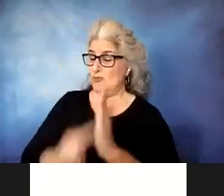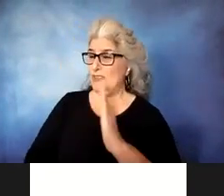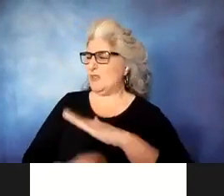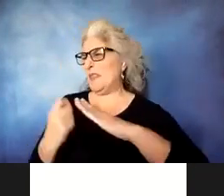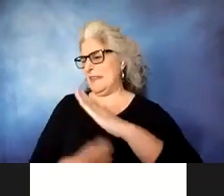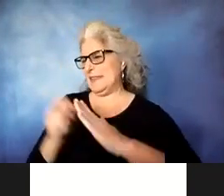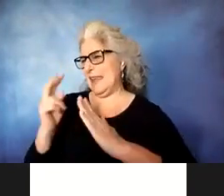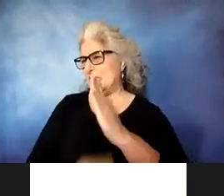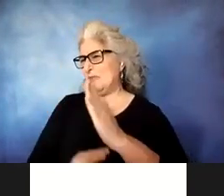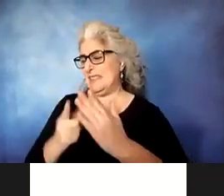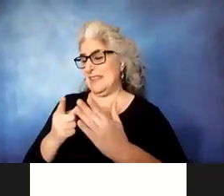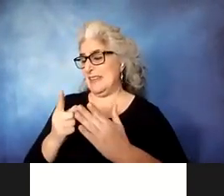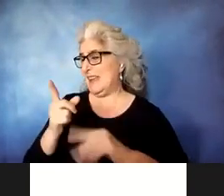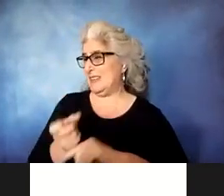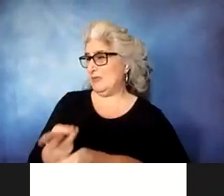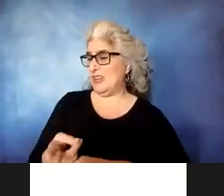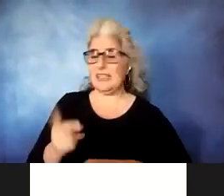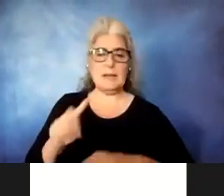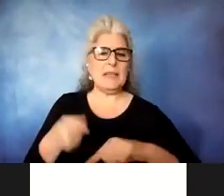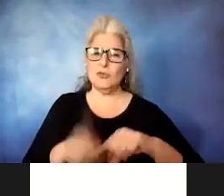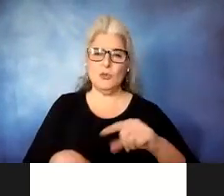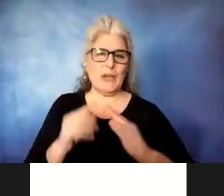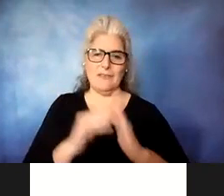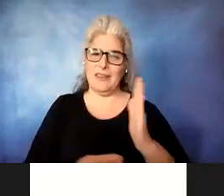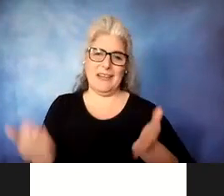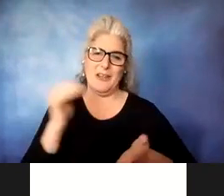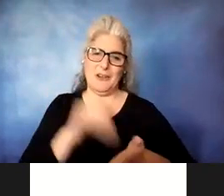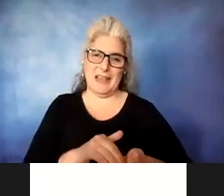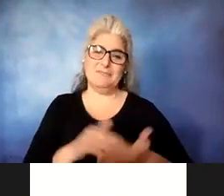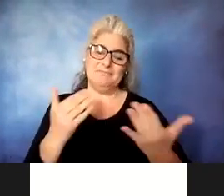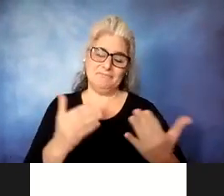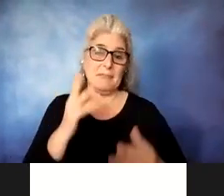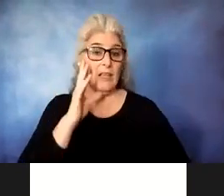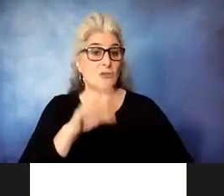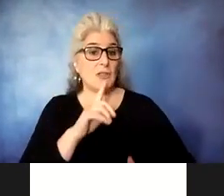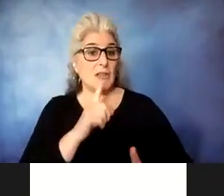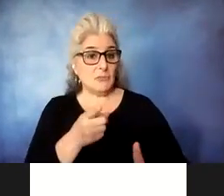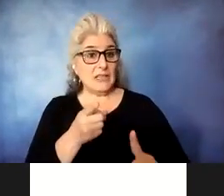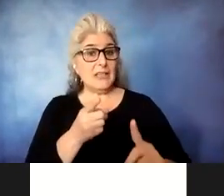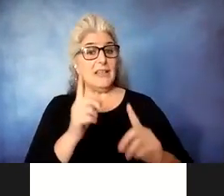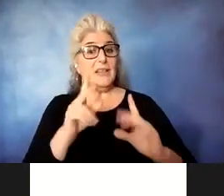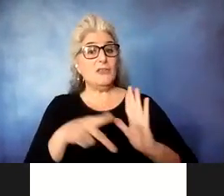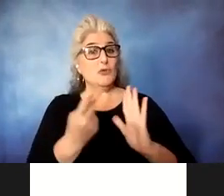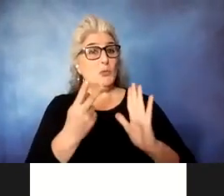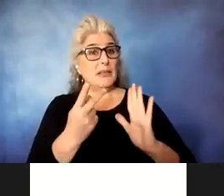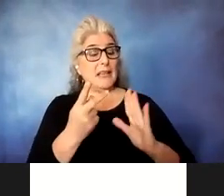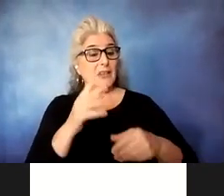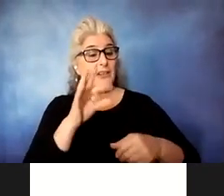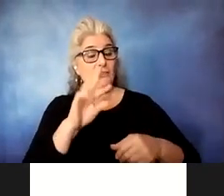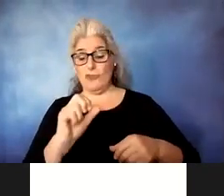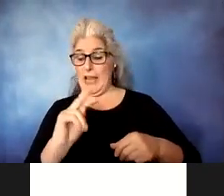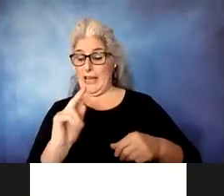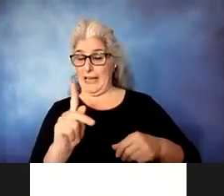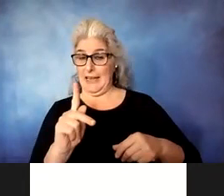The second error is called duplicate ranking. So I say, do not rank a candidate more than once.